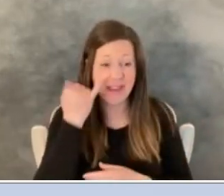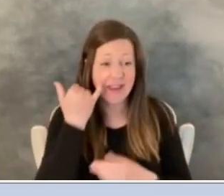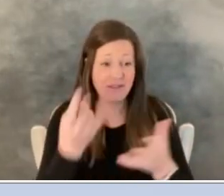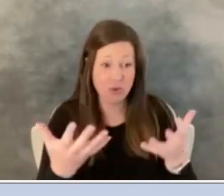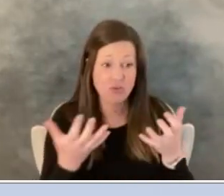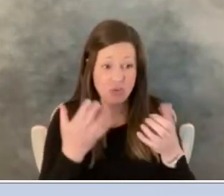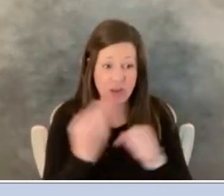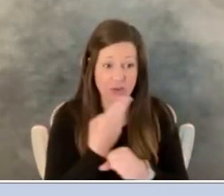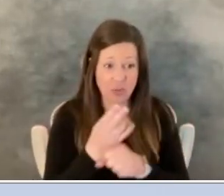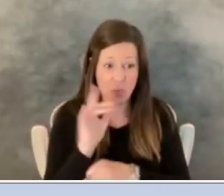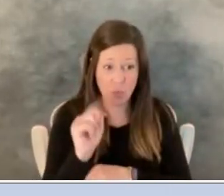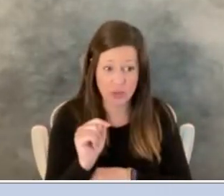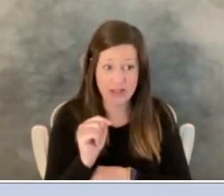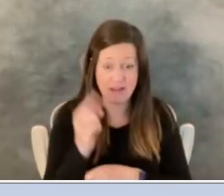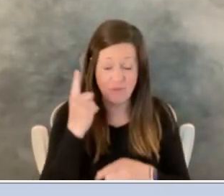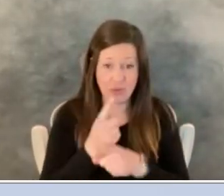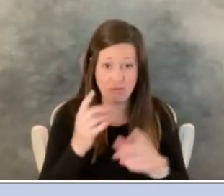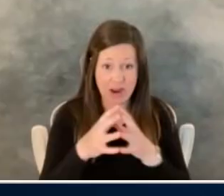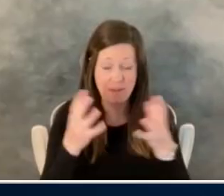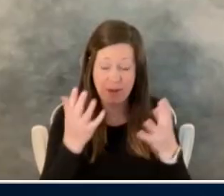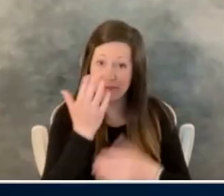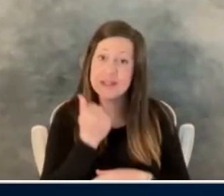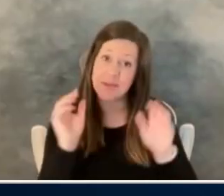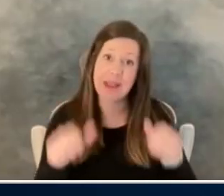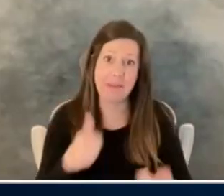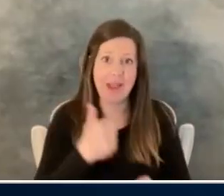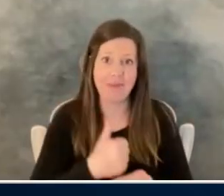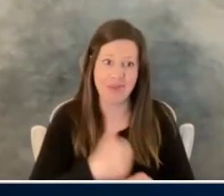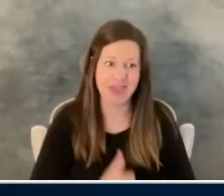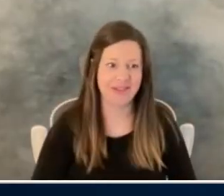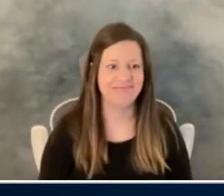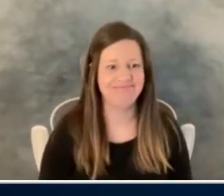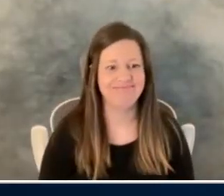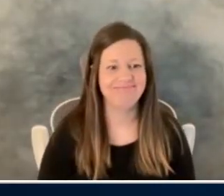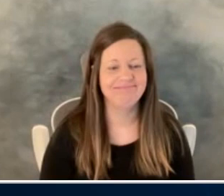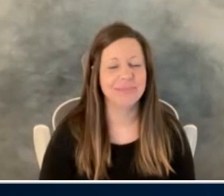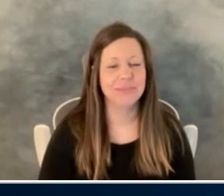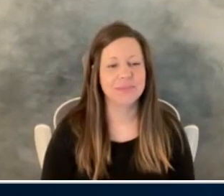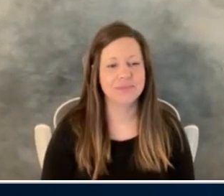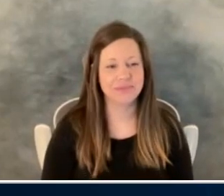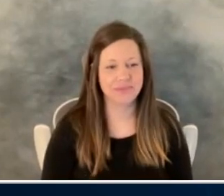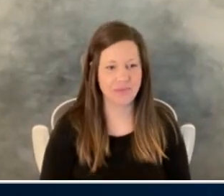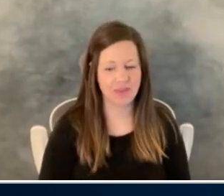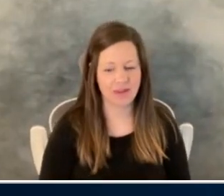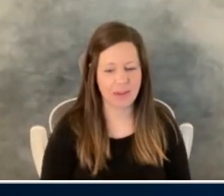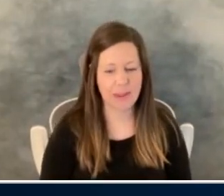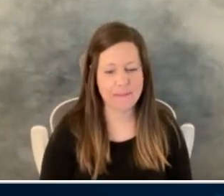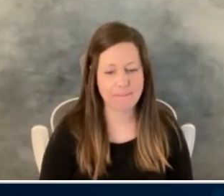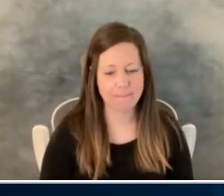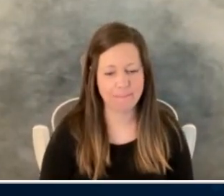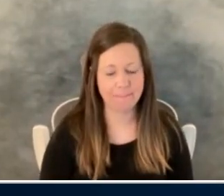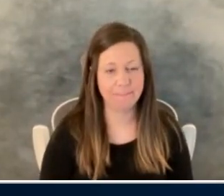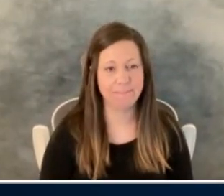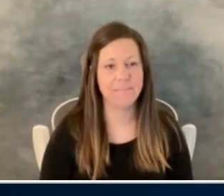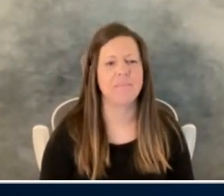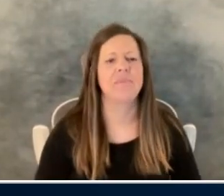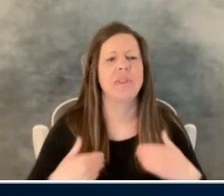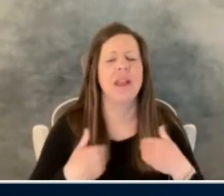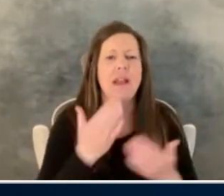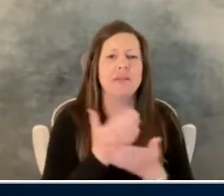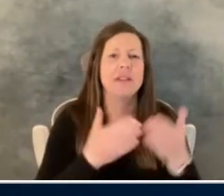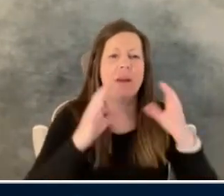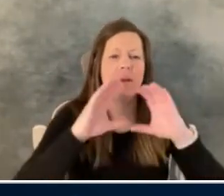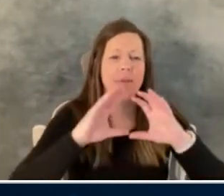amount of sleep, then they are helpful. One of the they have some categories where they break it down